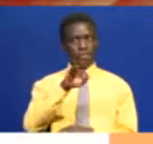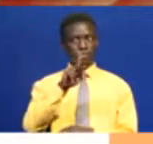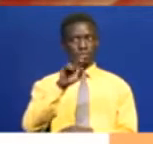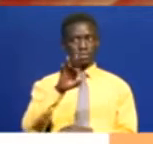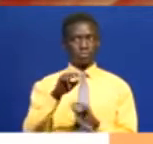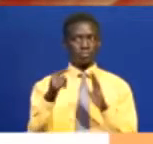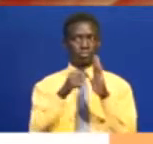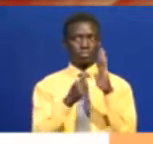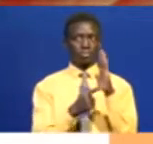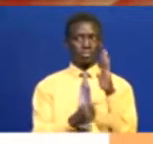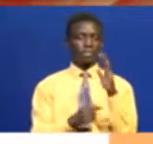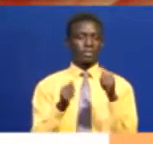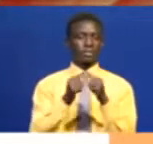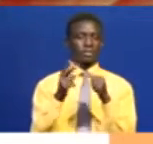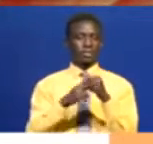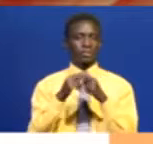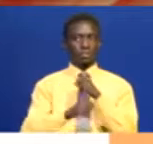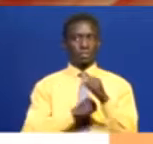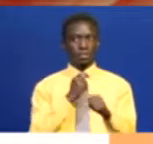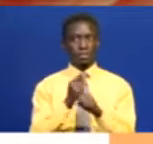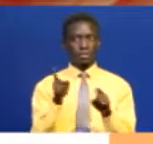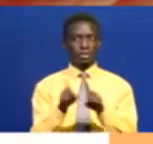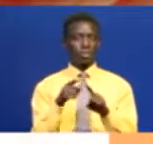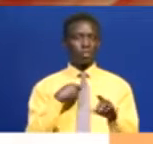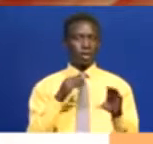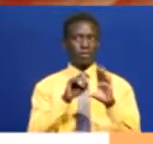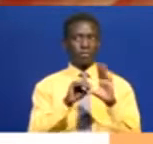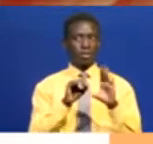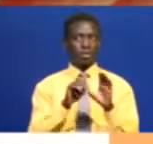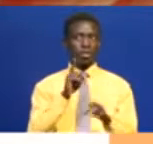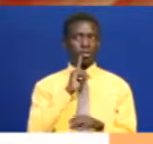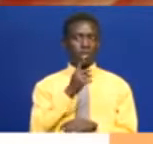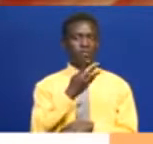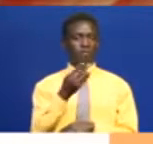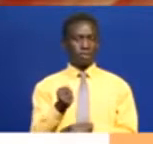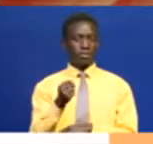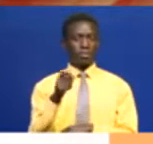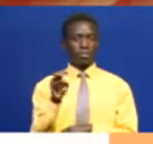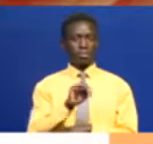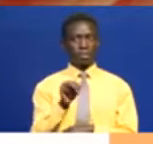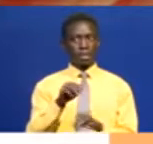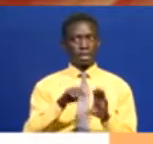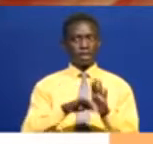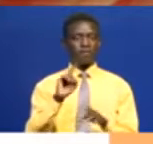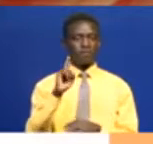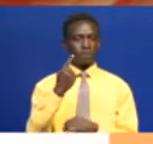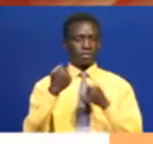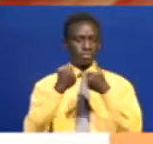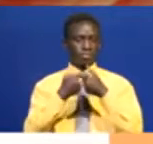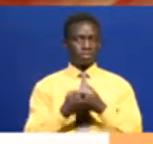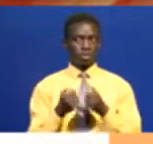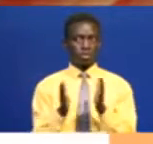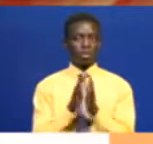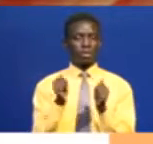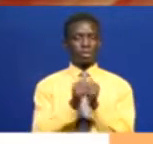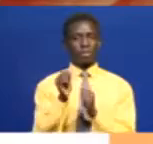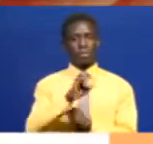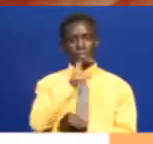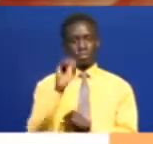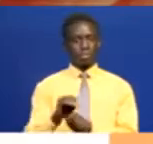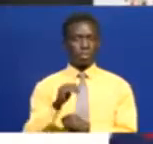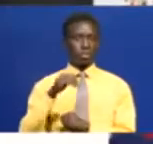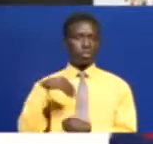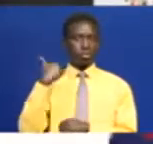seven-year deal. Azam plans to invest approximately 145 million shillings in the first season with a 10% annual